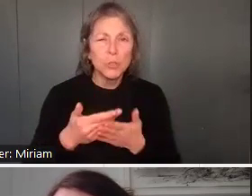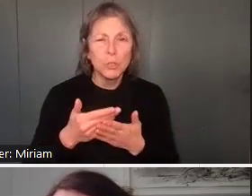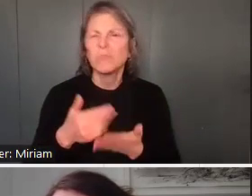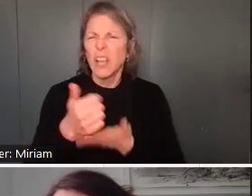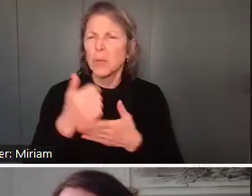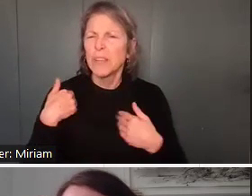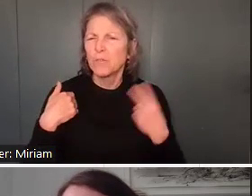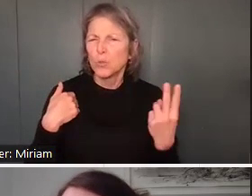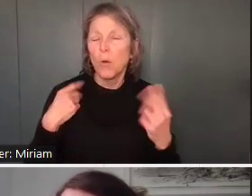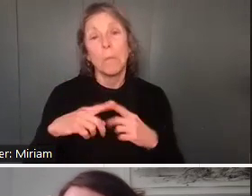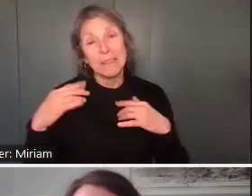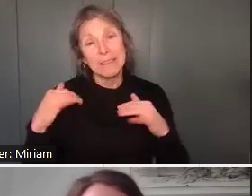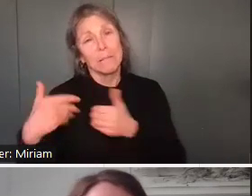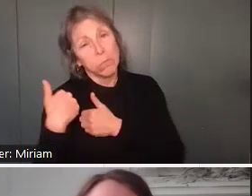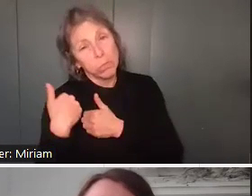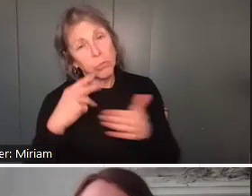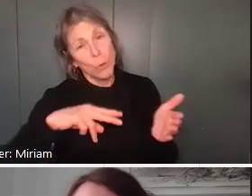even though it can be a lot to look at.